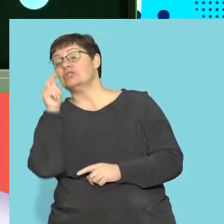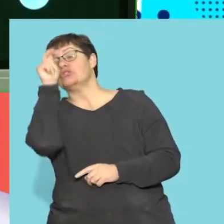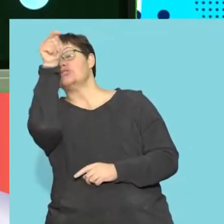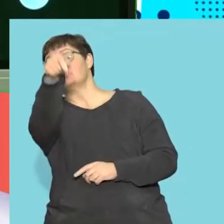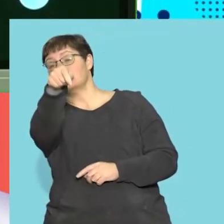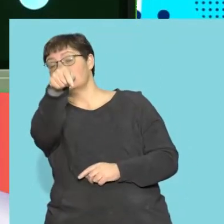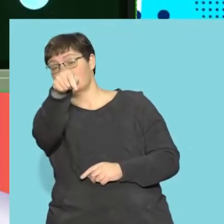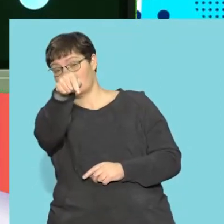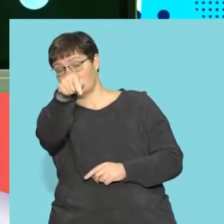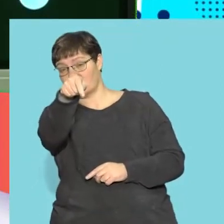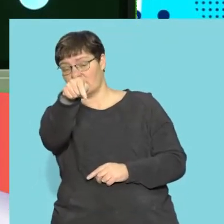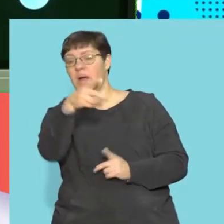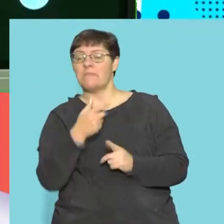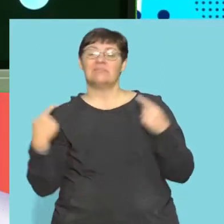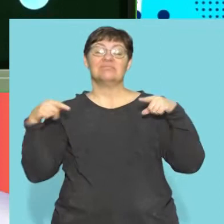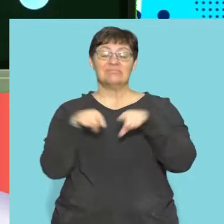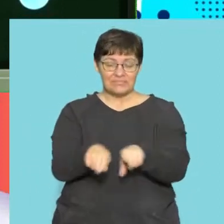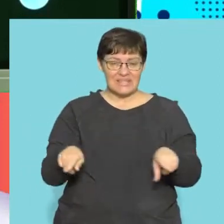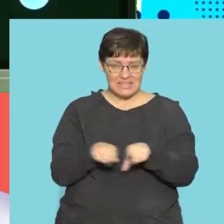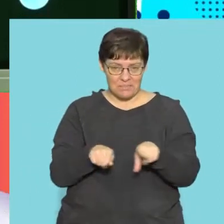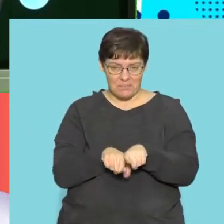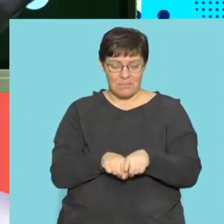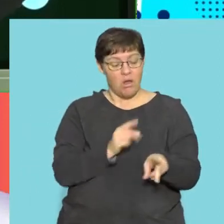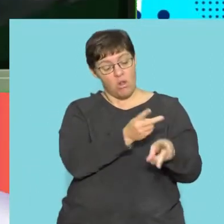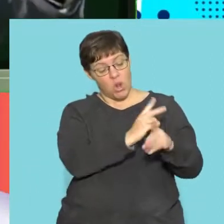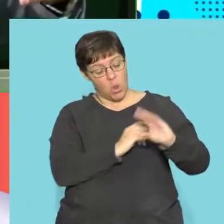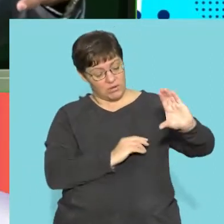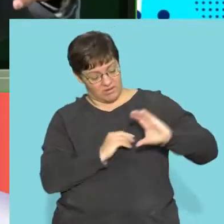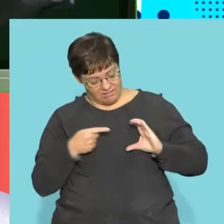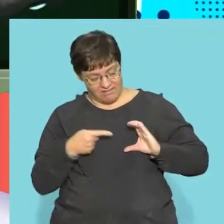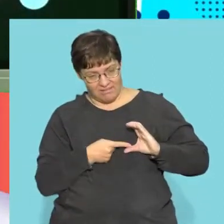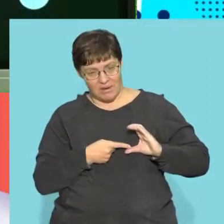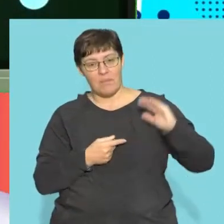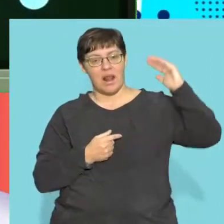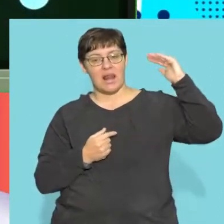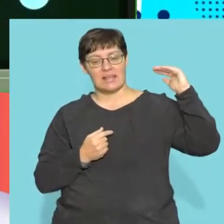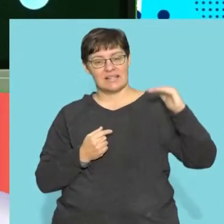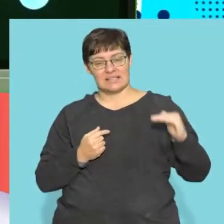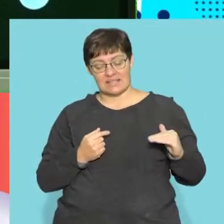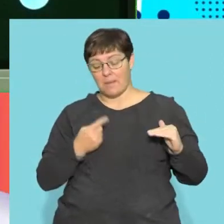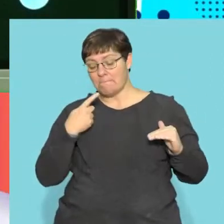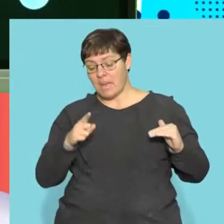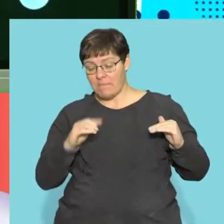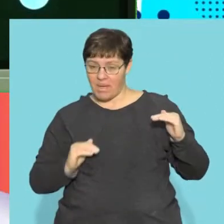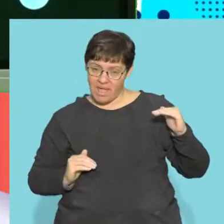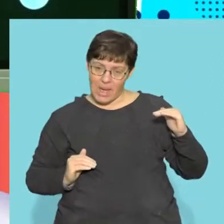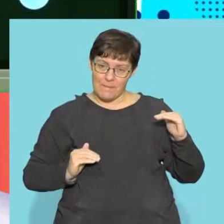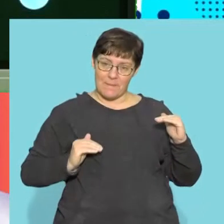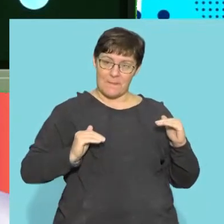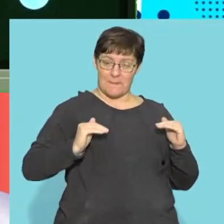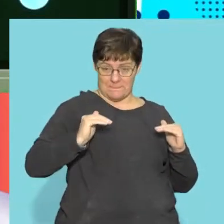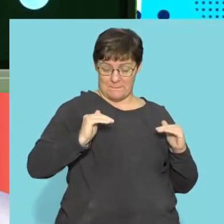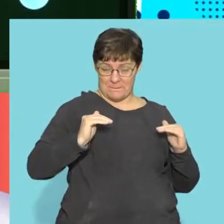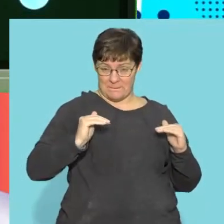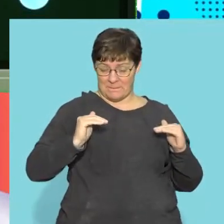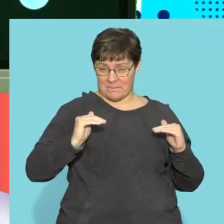bigger amount. Although concurrently to that, the loan amount is going down, but your monthly payments